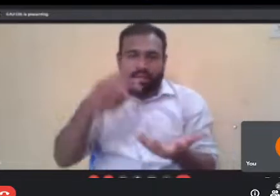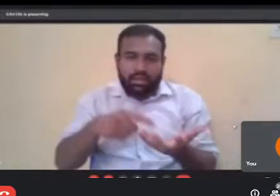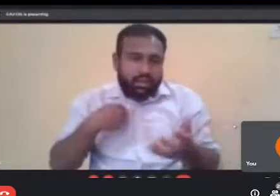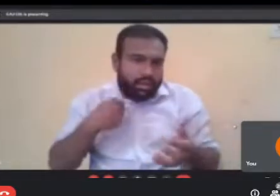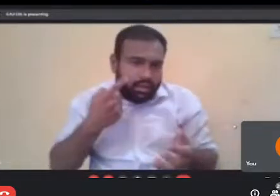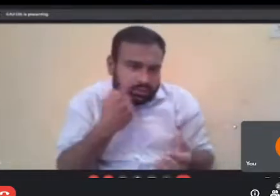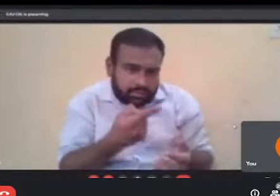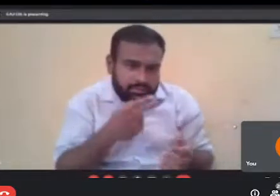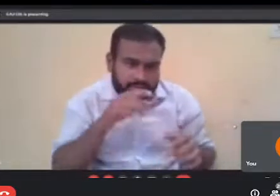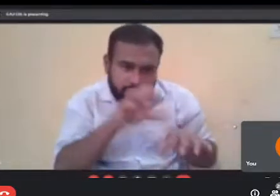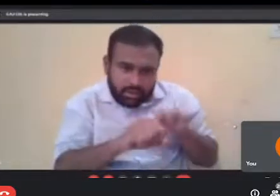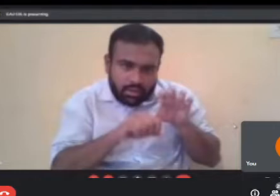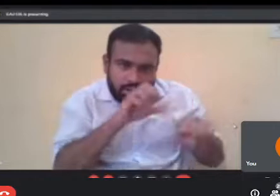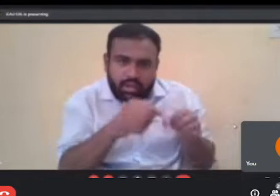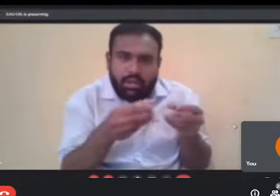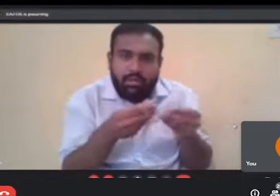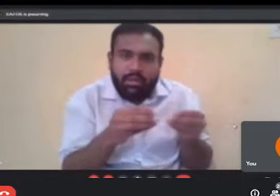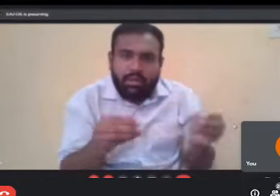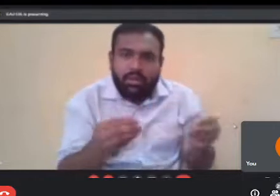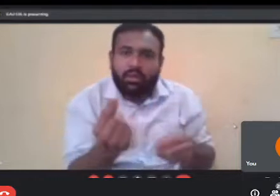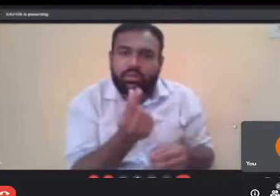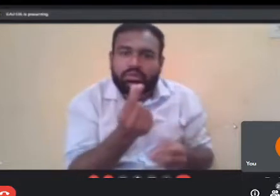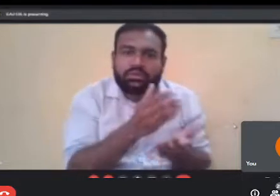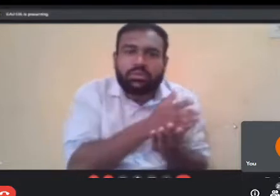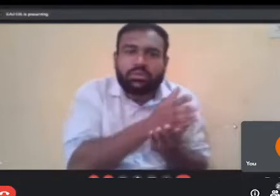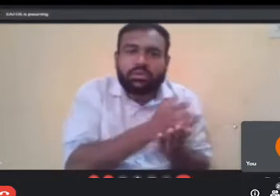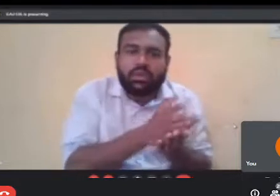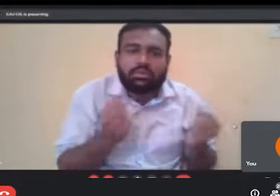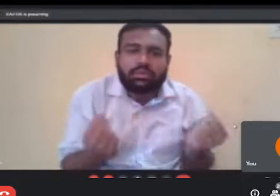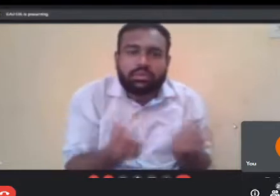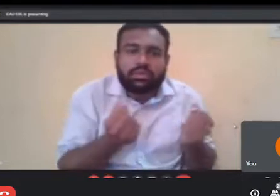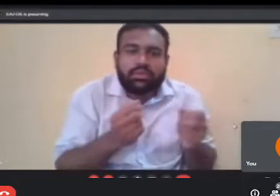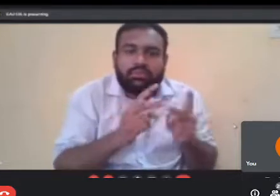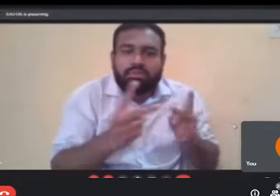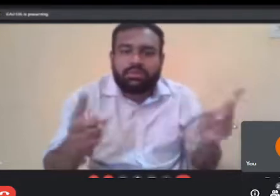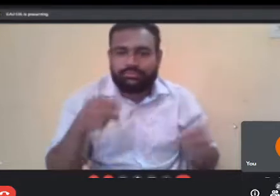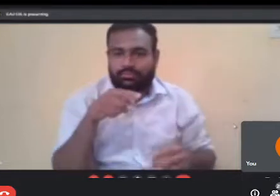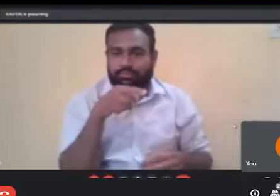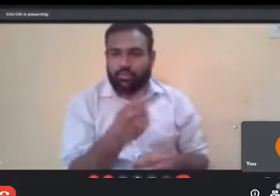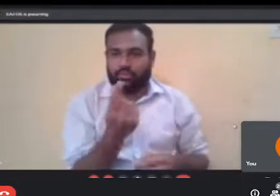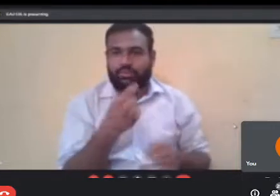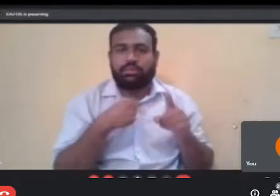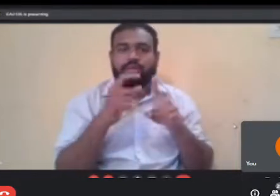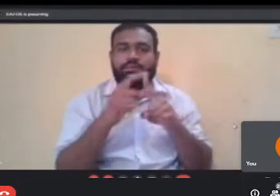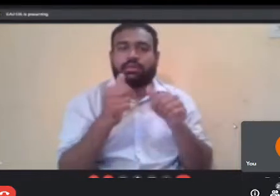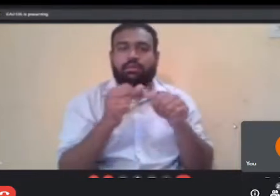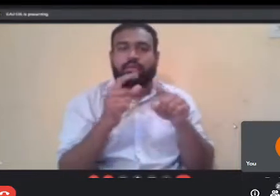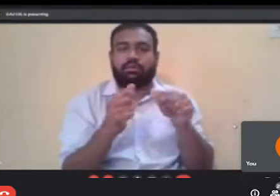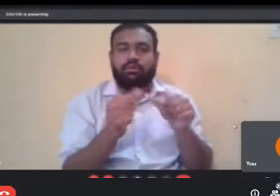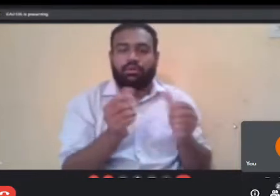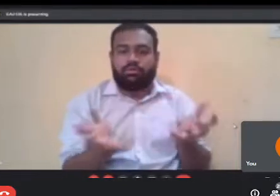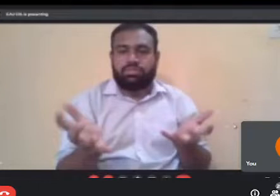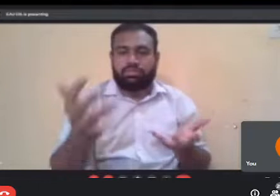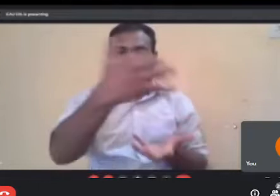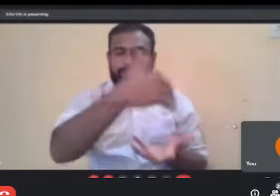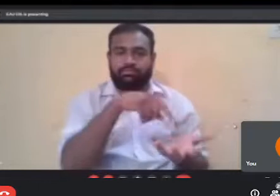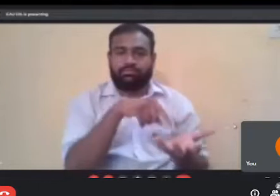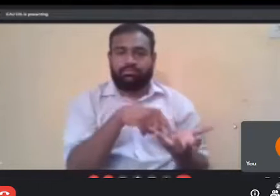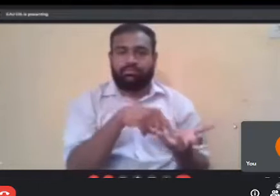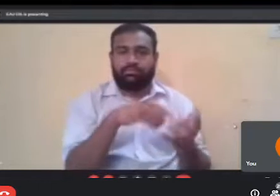all the data which we collect, and there we have to go for the access and different diversity we are going to make it. The data which we